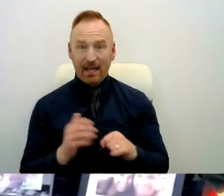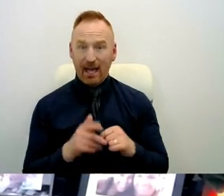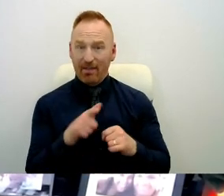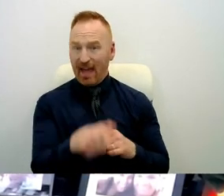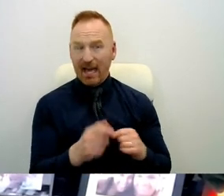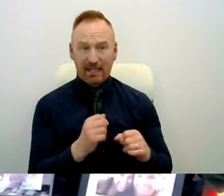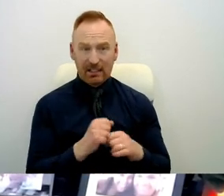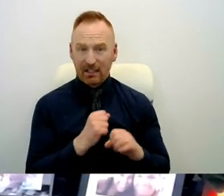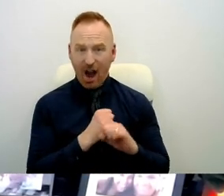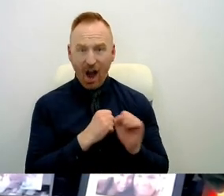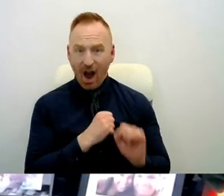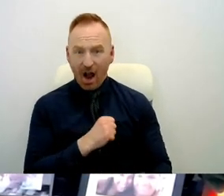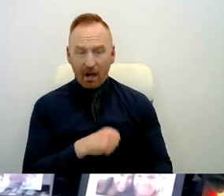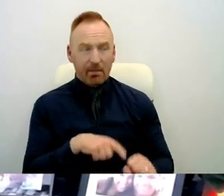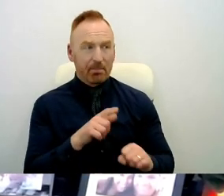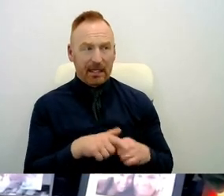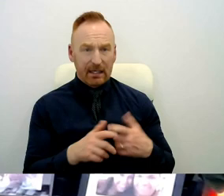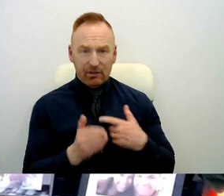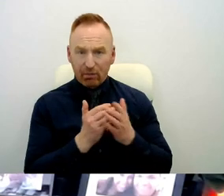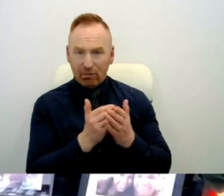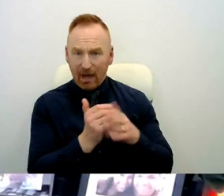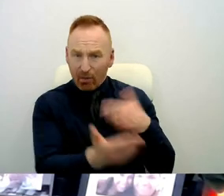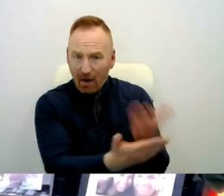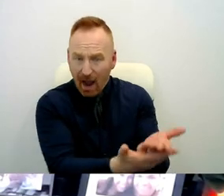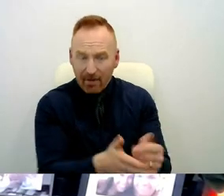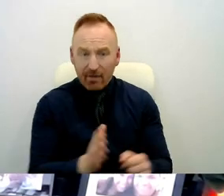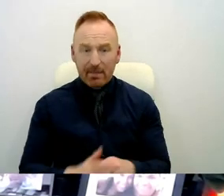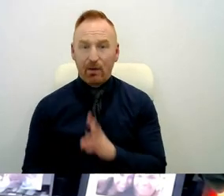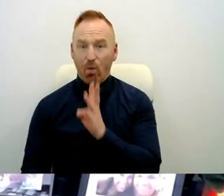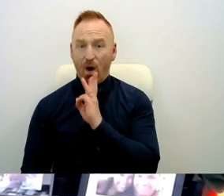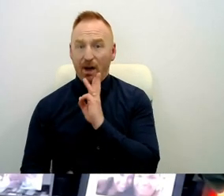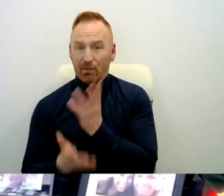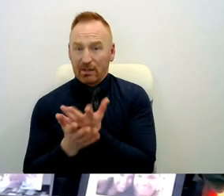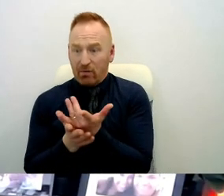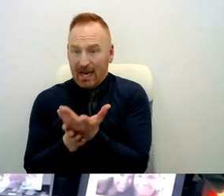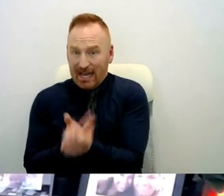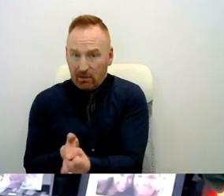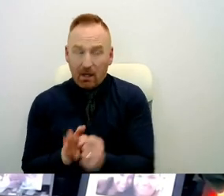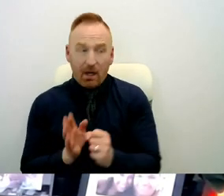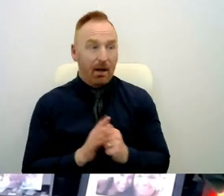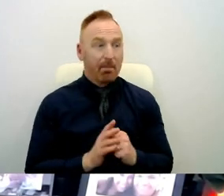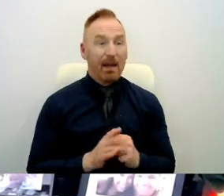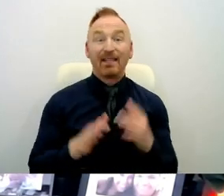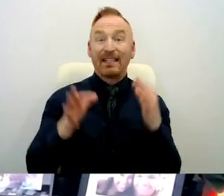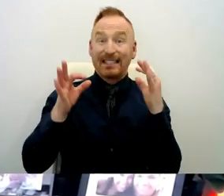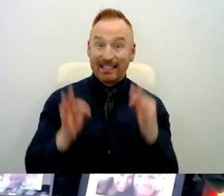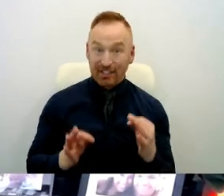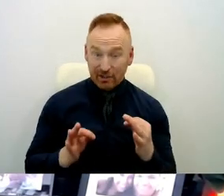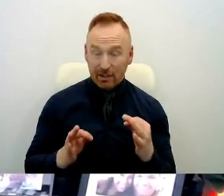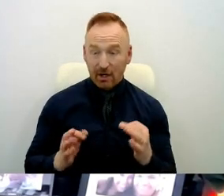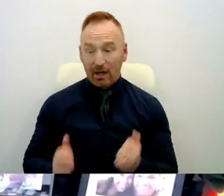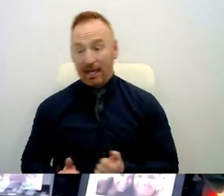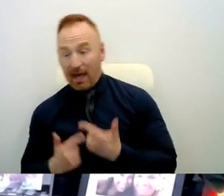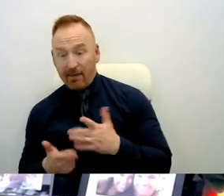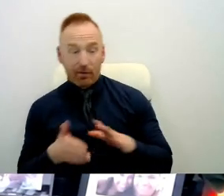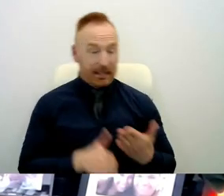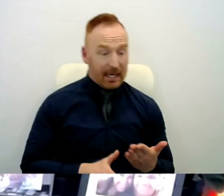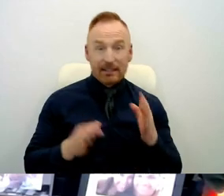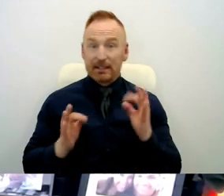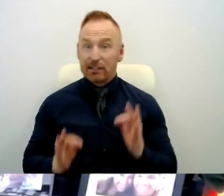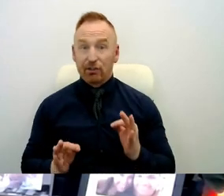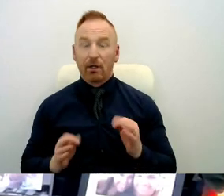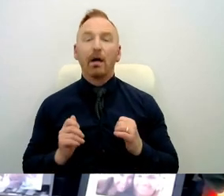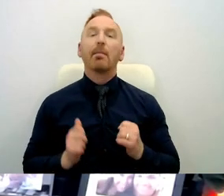unexpectedly. They were running out of water, but that wasn't the decision. Far from being this life or death